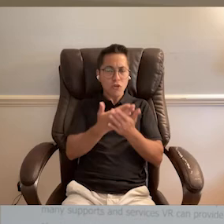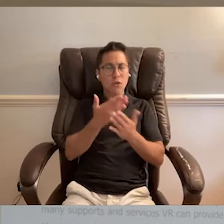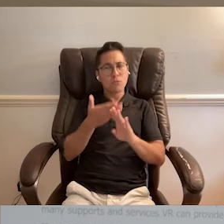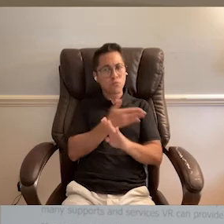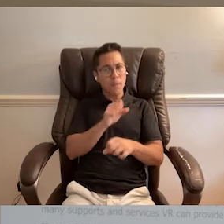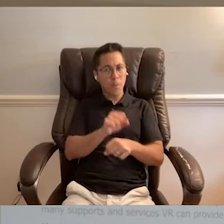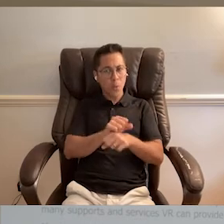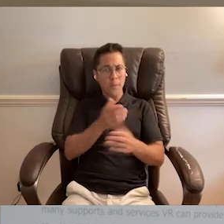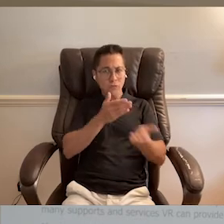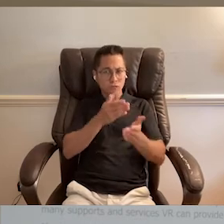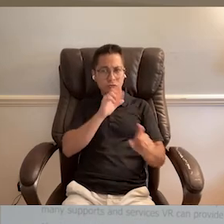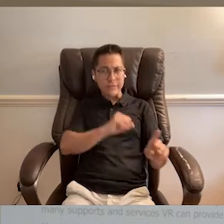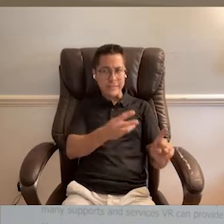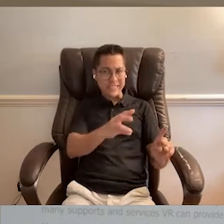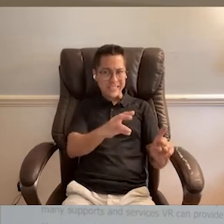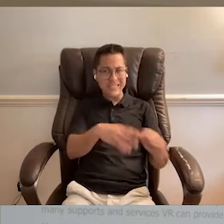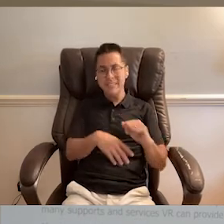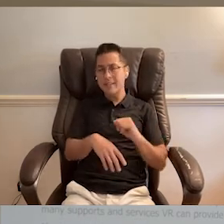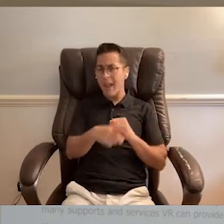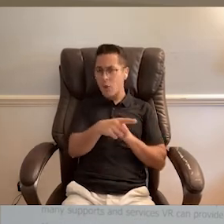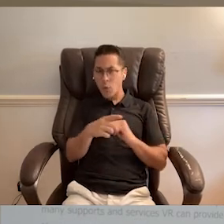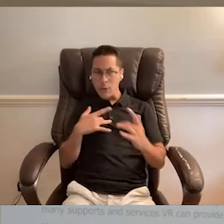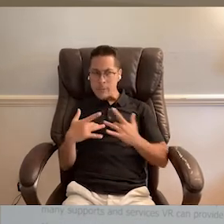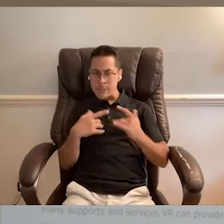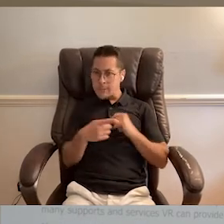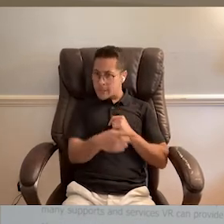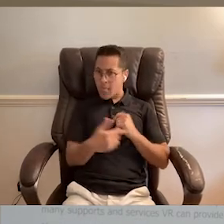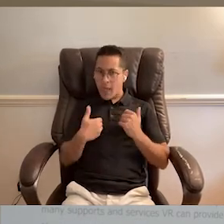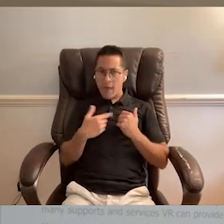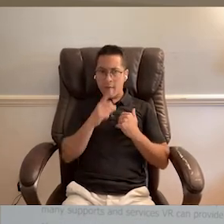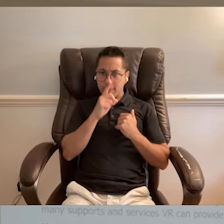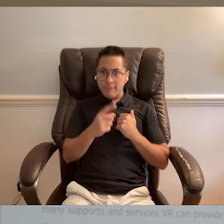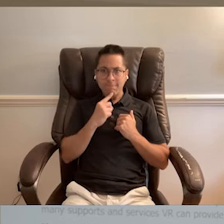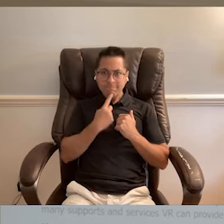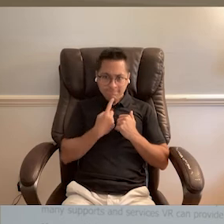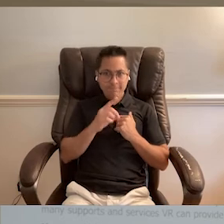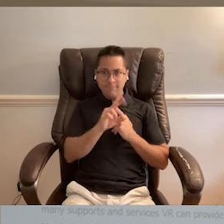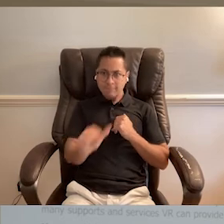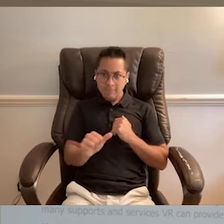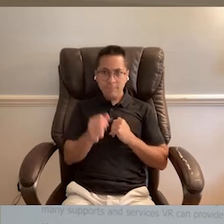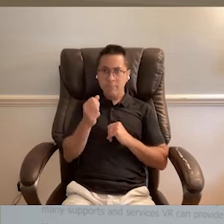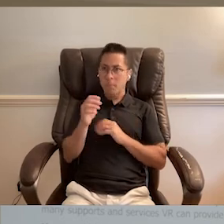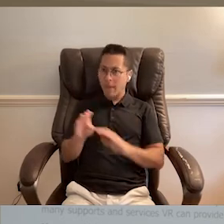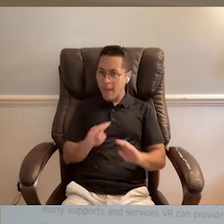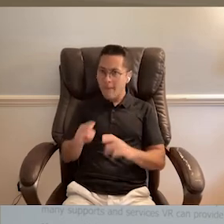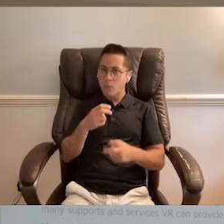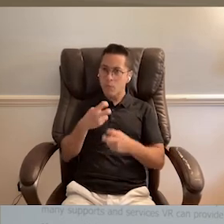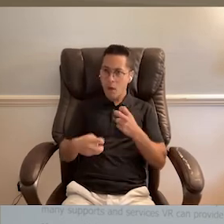16, and you're worried, say they have a very significant disability or behavior problems, or you think